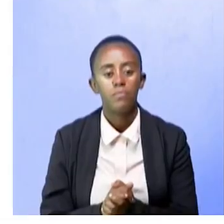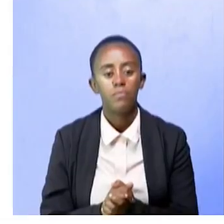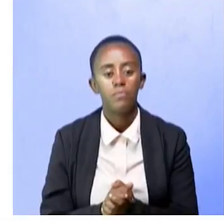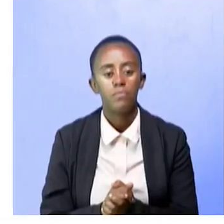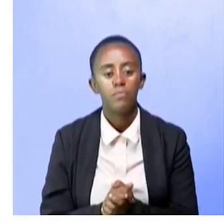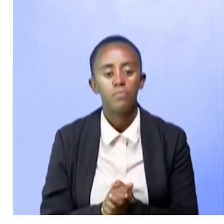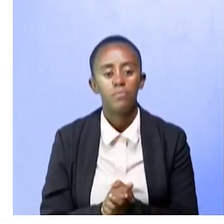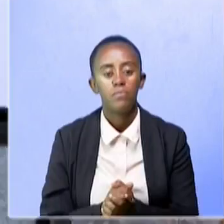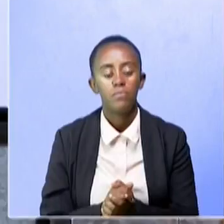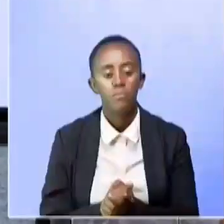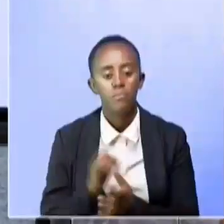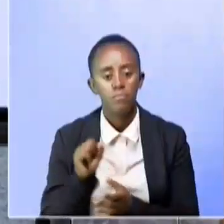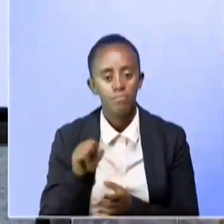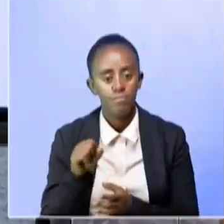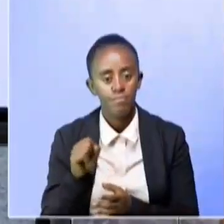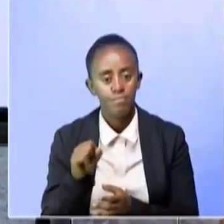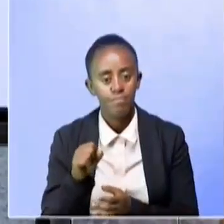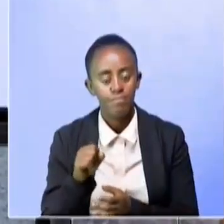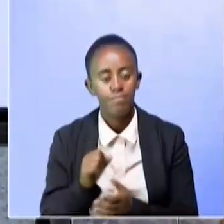Yeah.